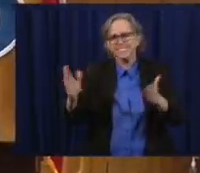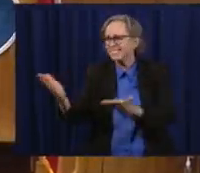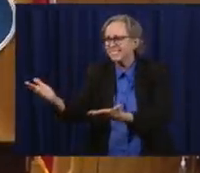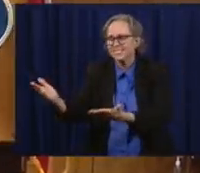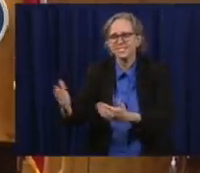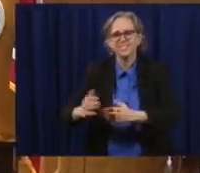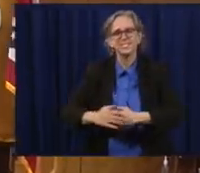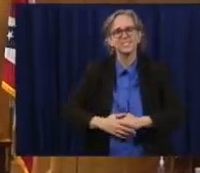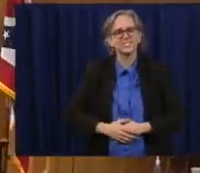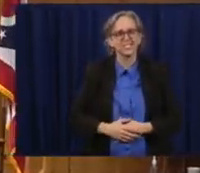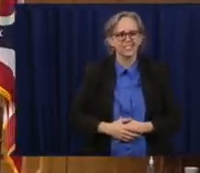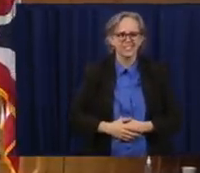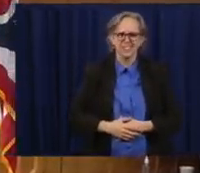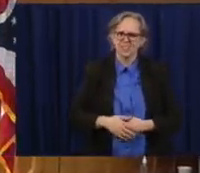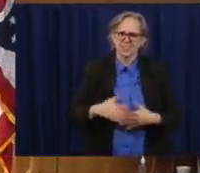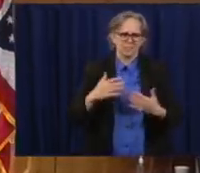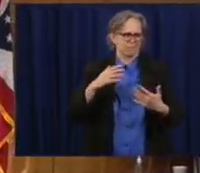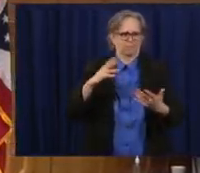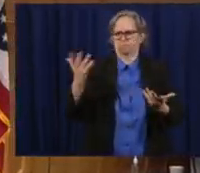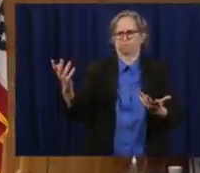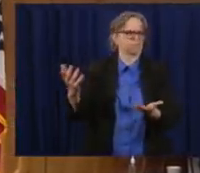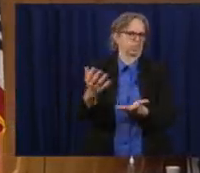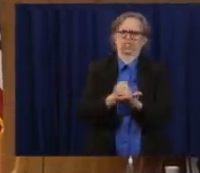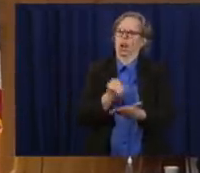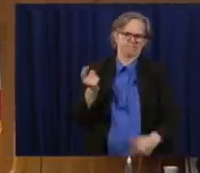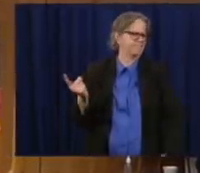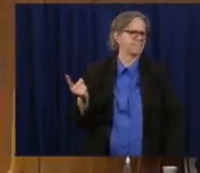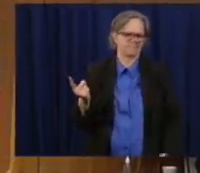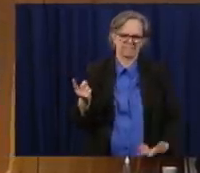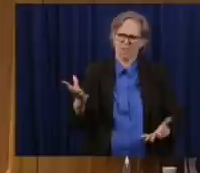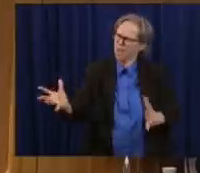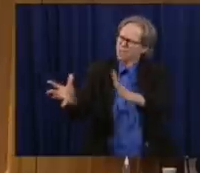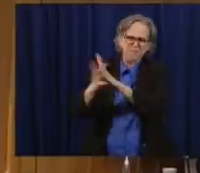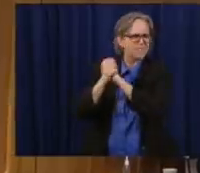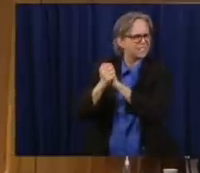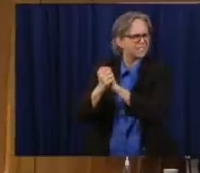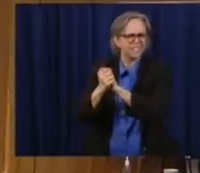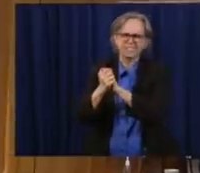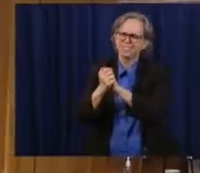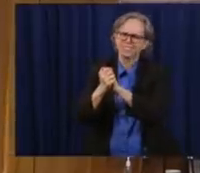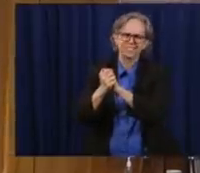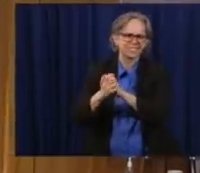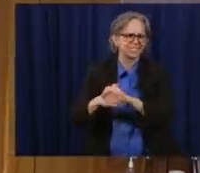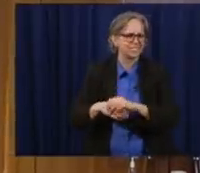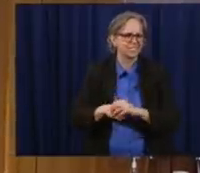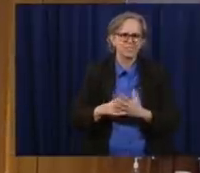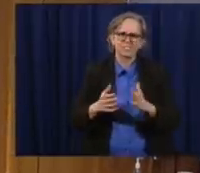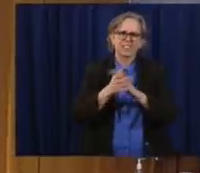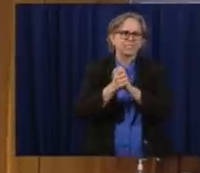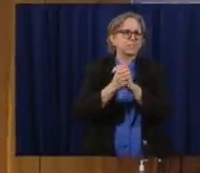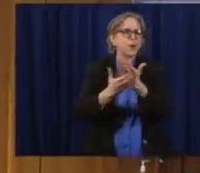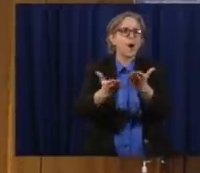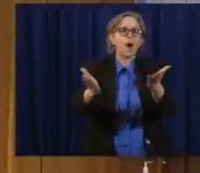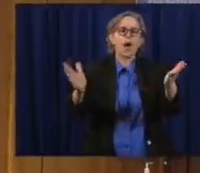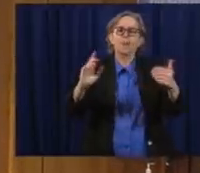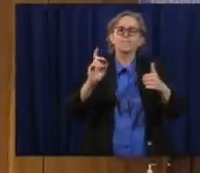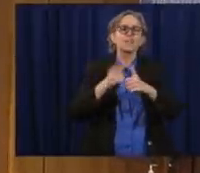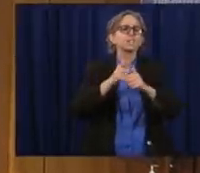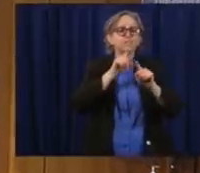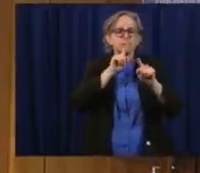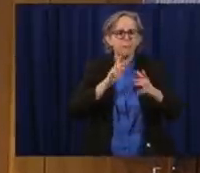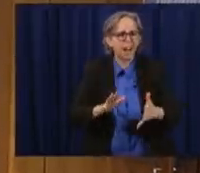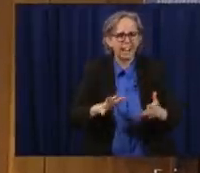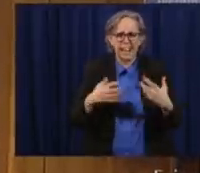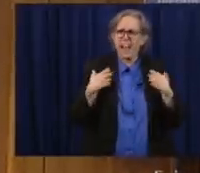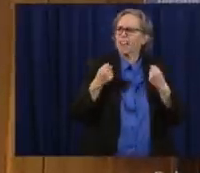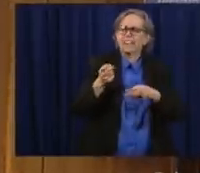well-deserved, and we congratulate you, and we congratulate all our first responders and healthcare workers